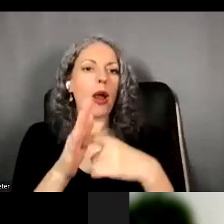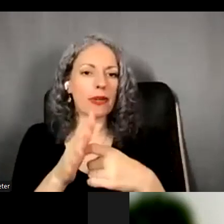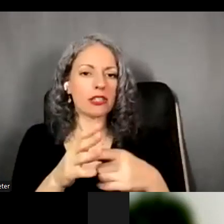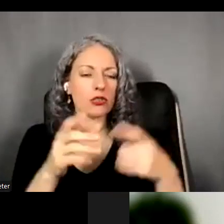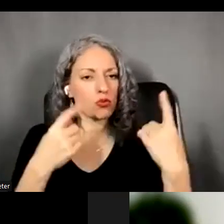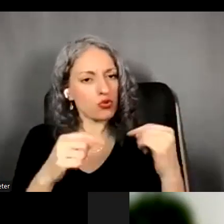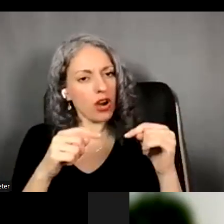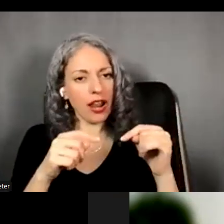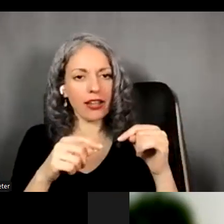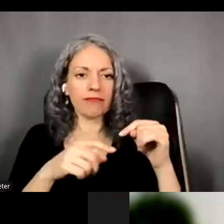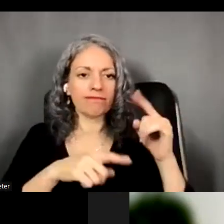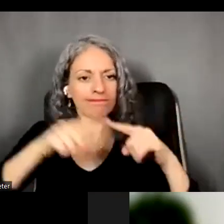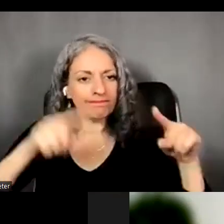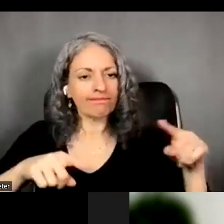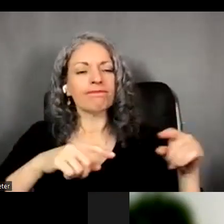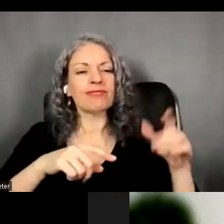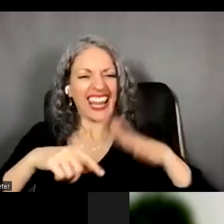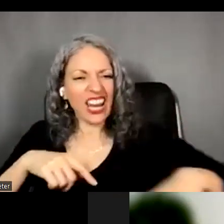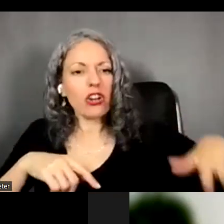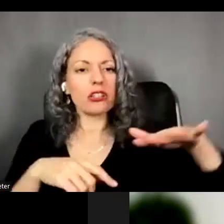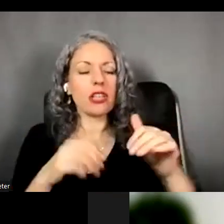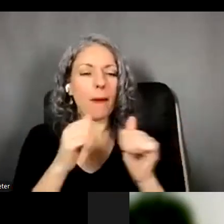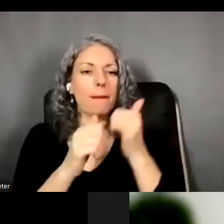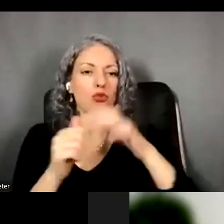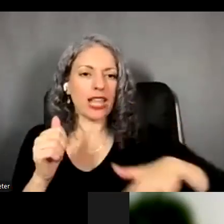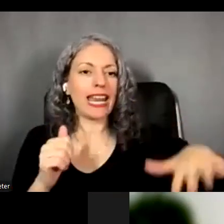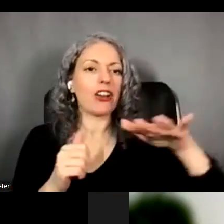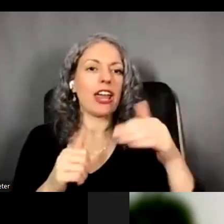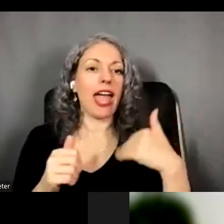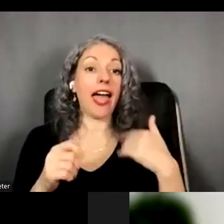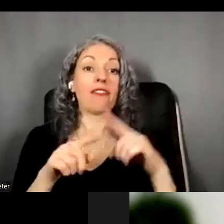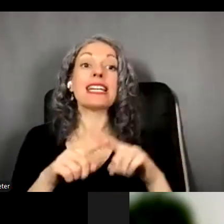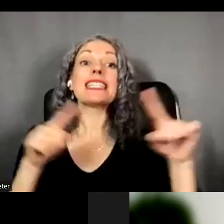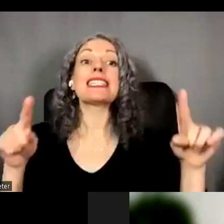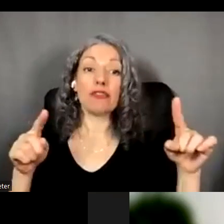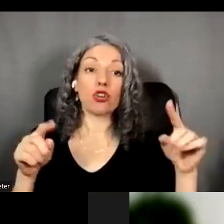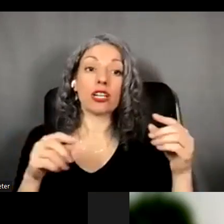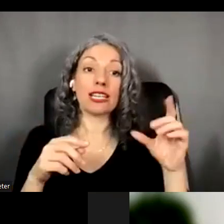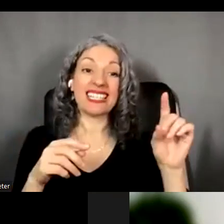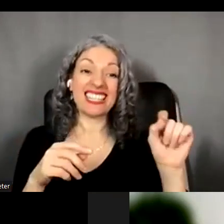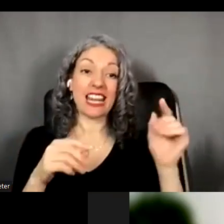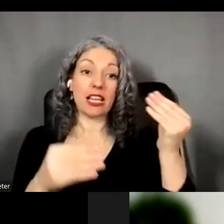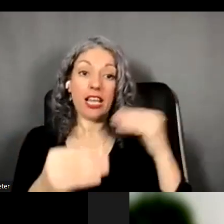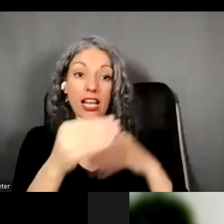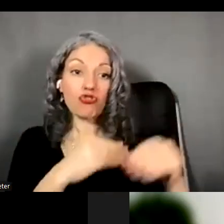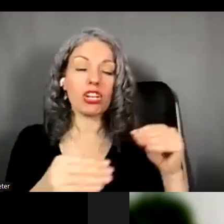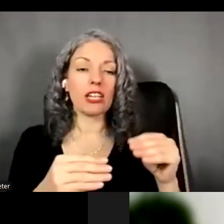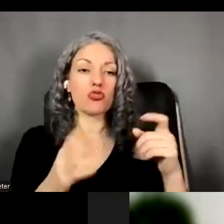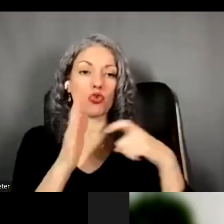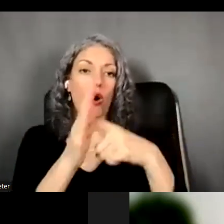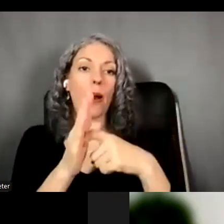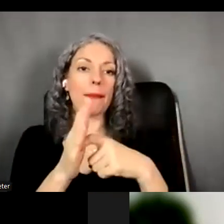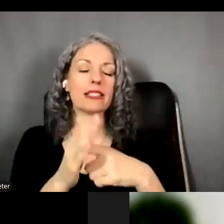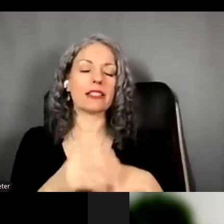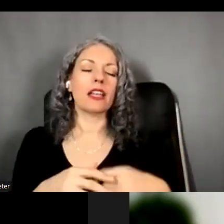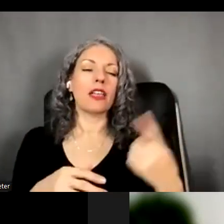few different regions, and most of those regions have different regional data exchange requirements or collaboratives that